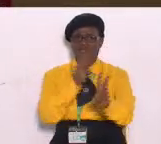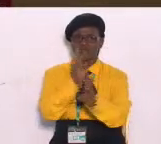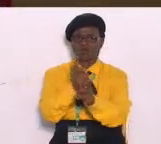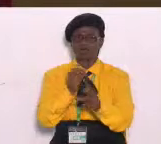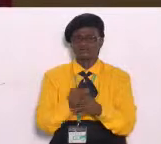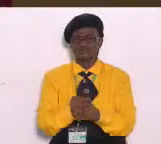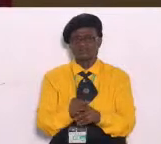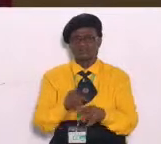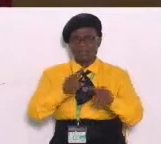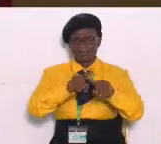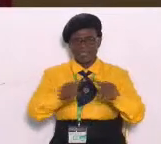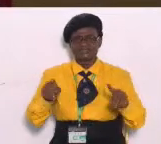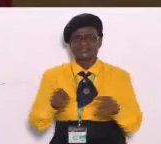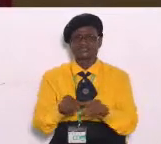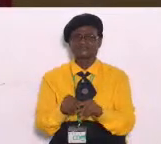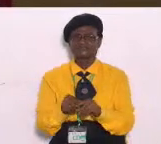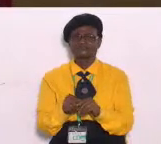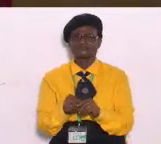But